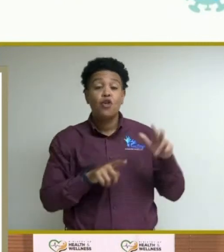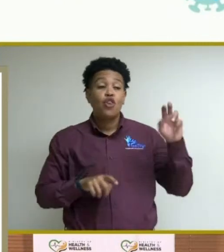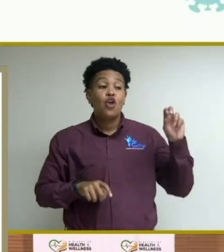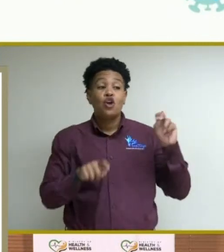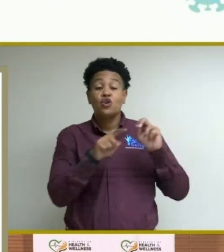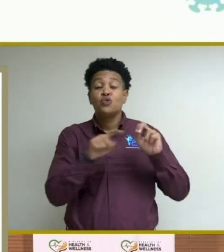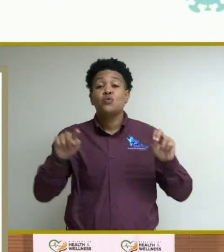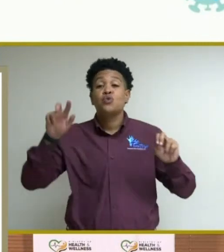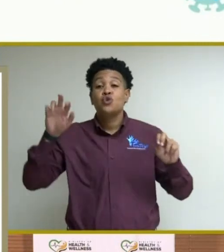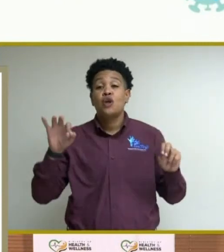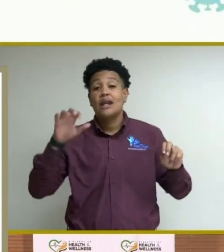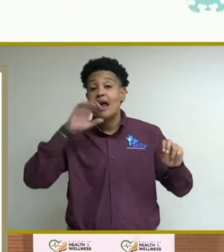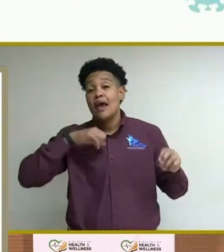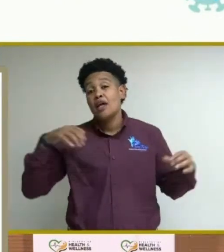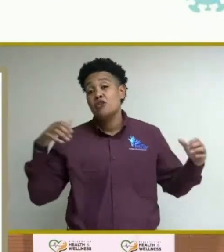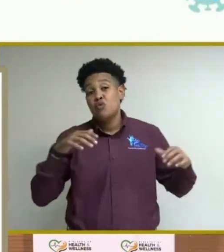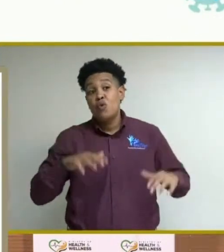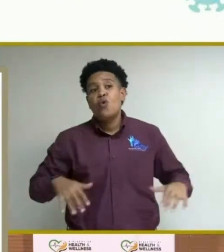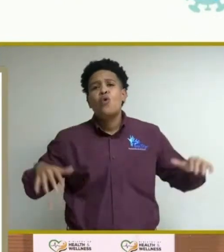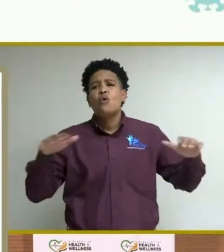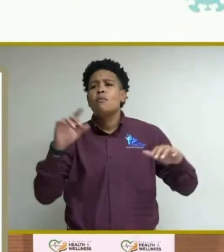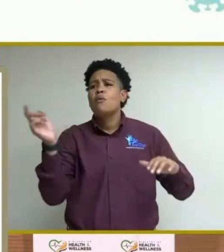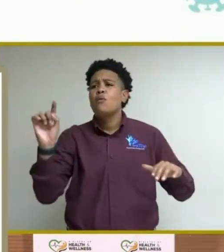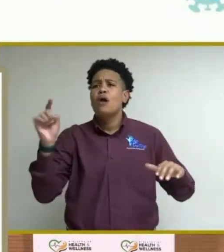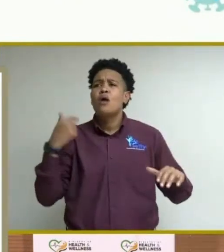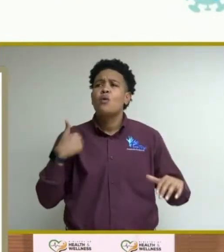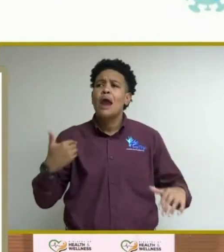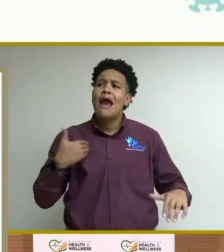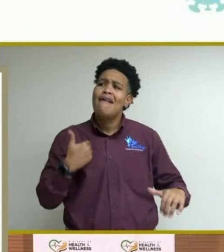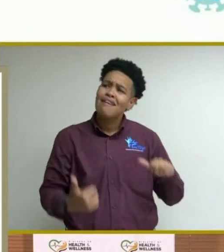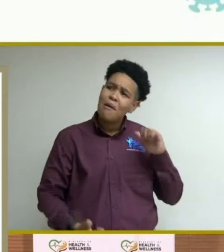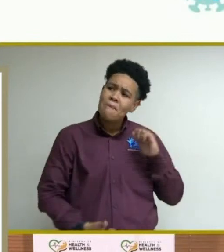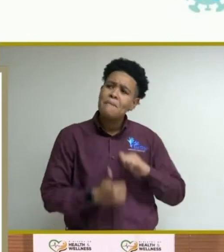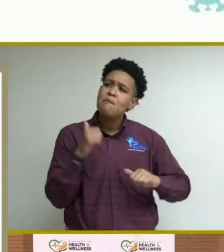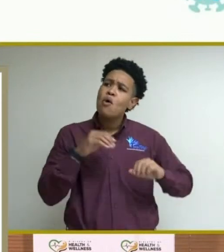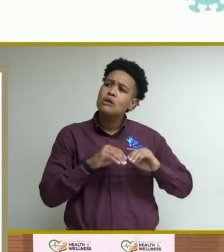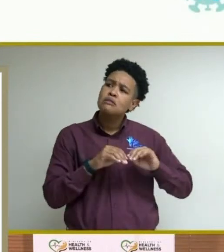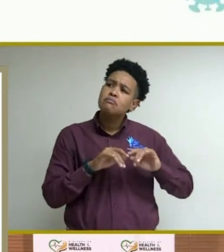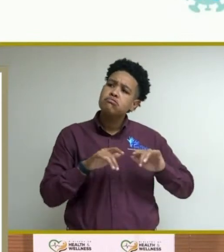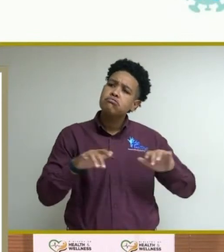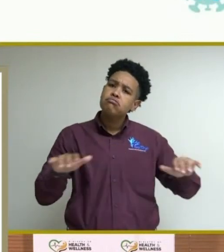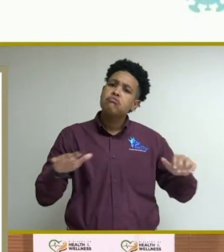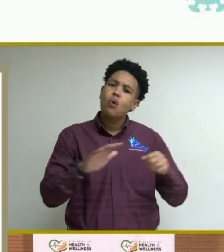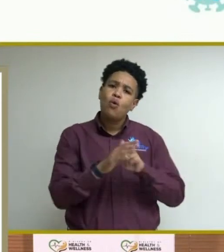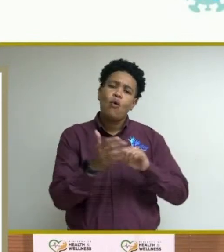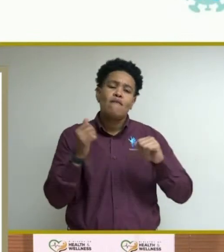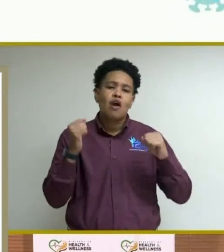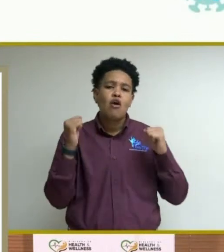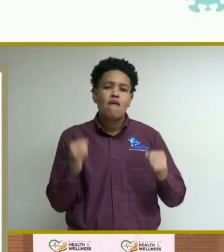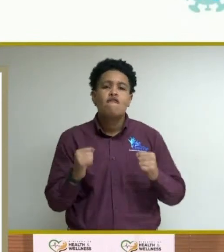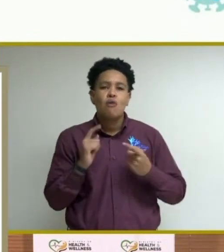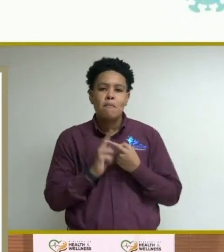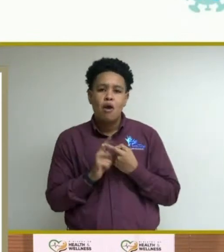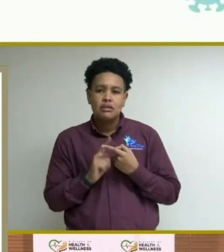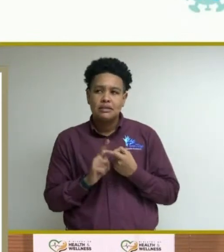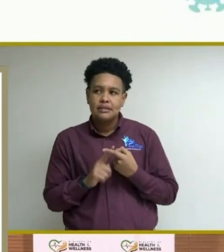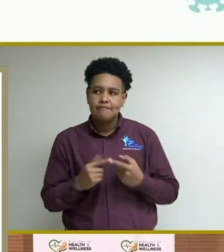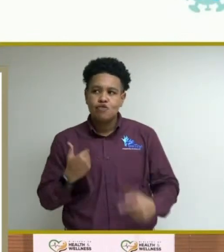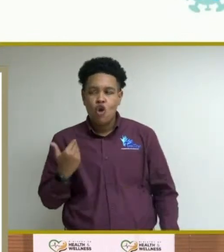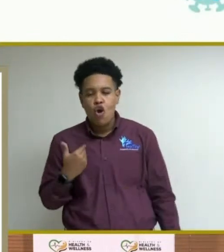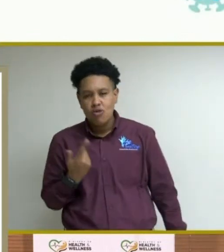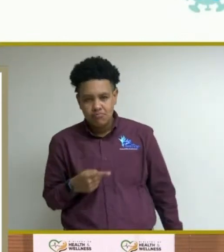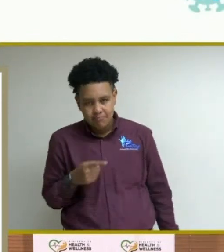to 39 age group is where we're having the most cases being confirmed positive. Now,